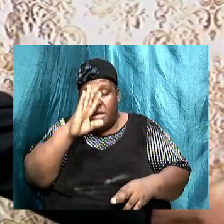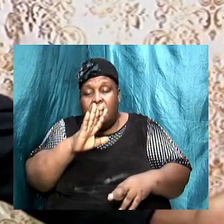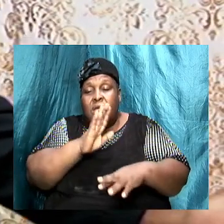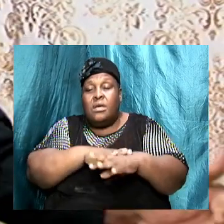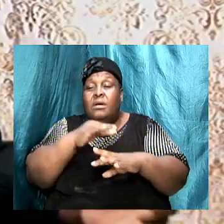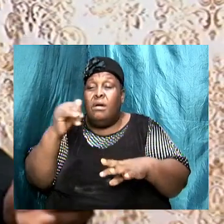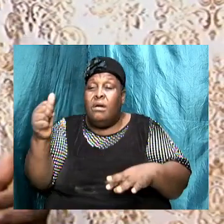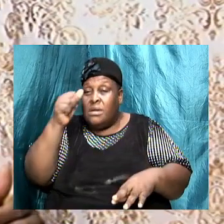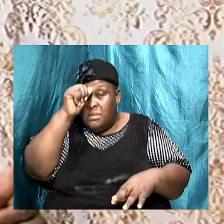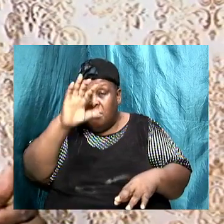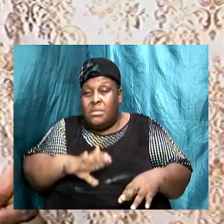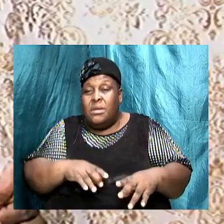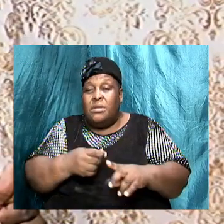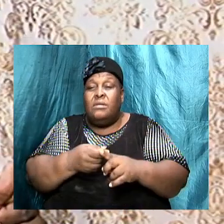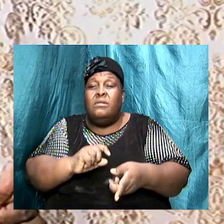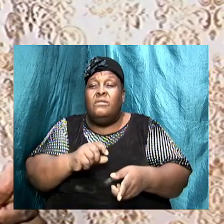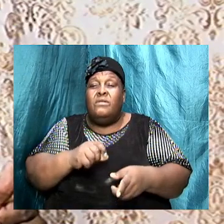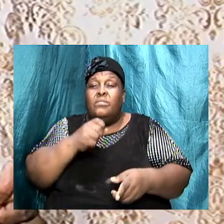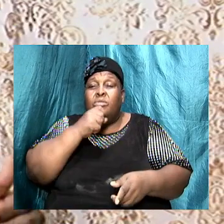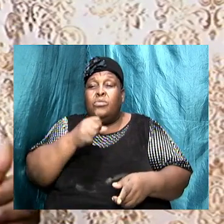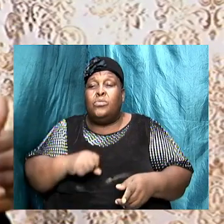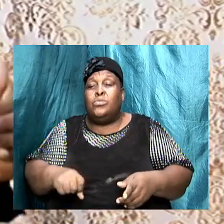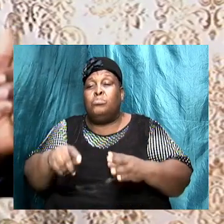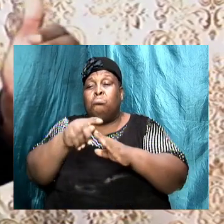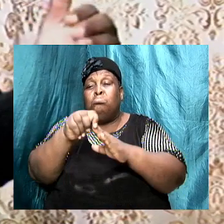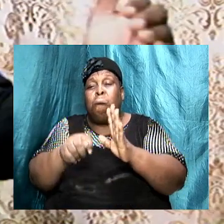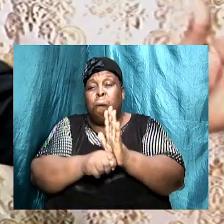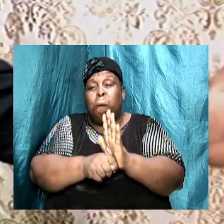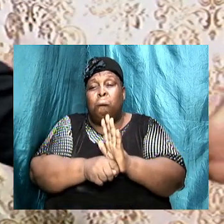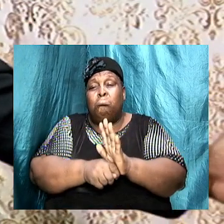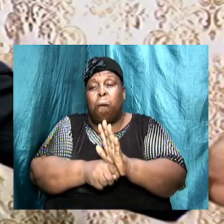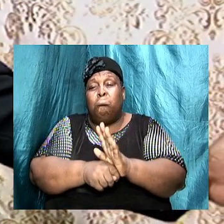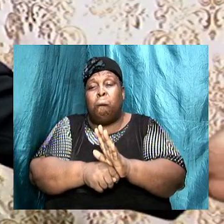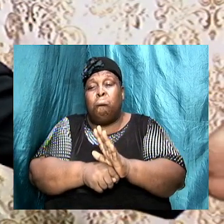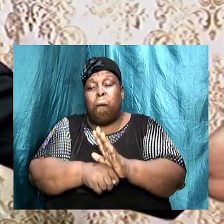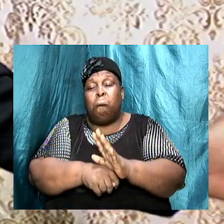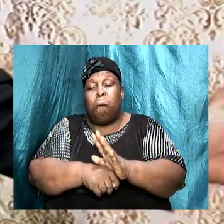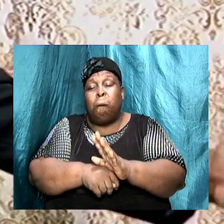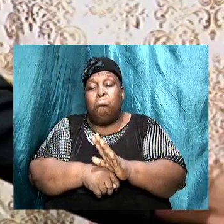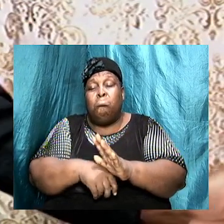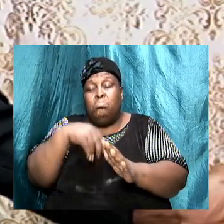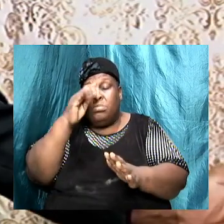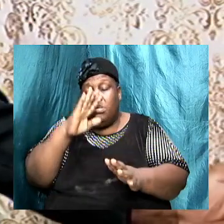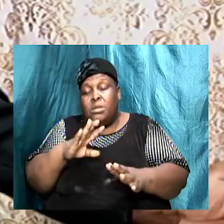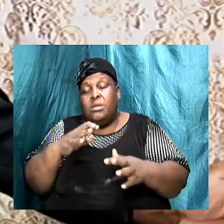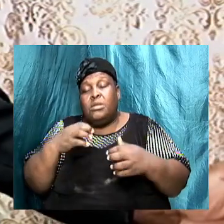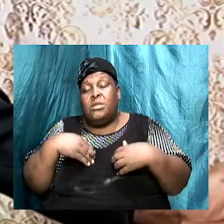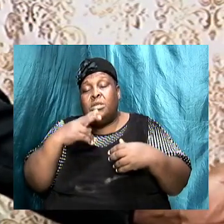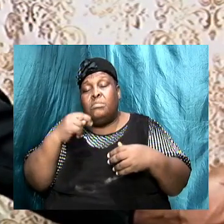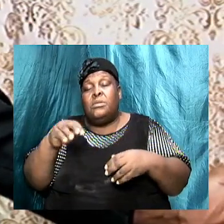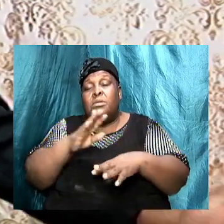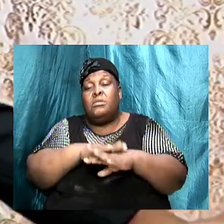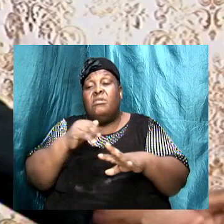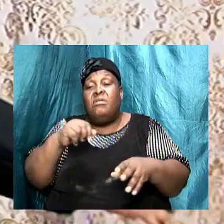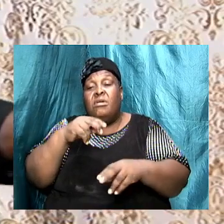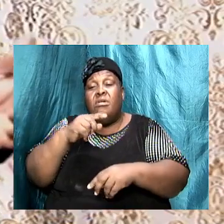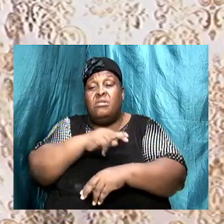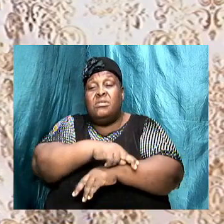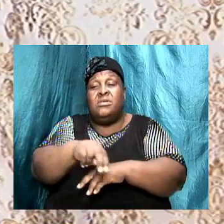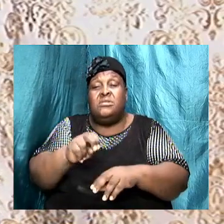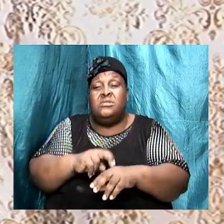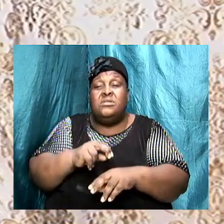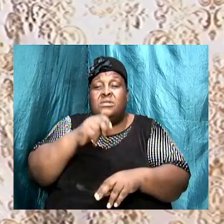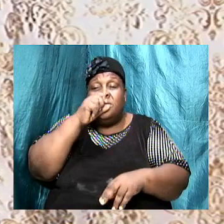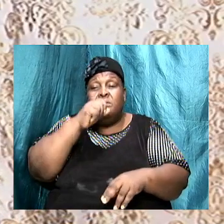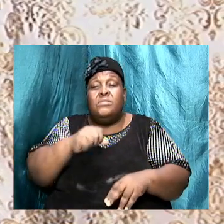the Old Testament. He has been calling nation from the Old Testament. And then come